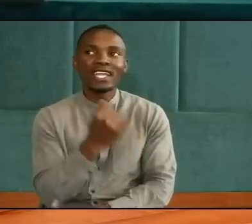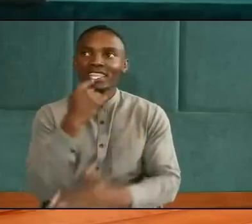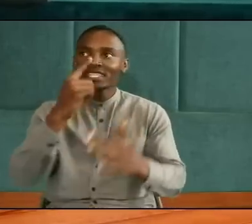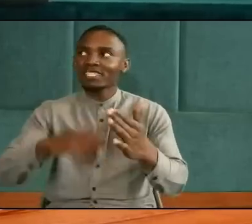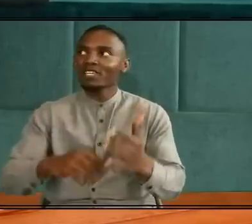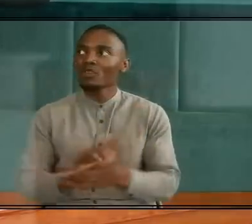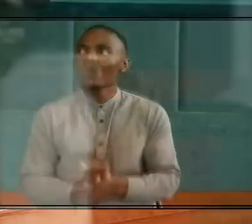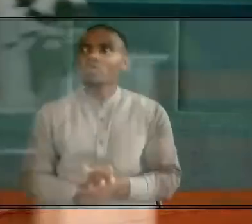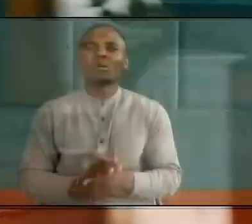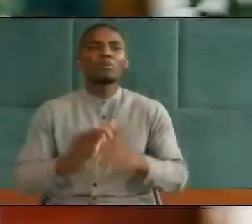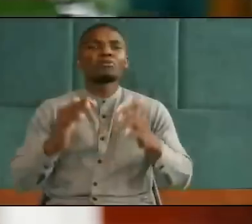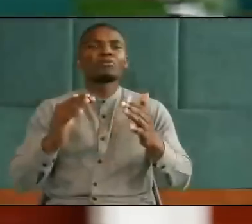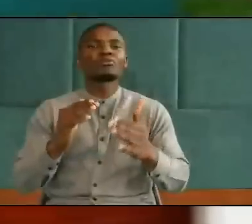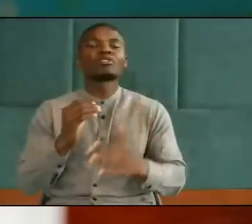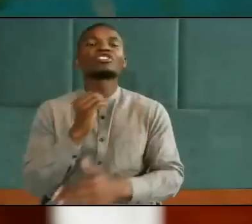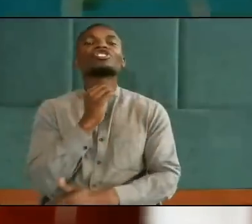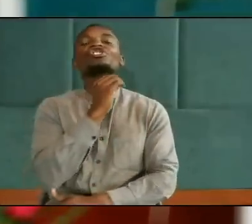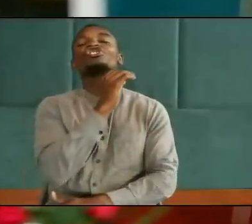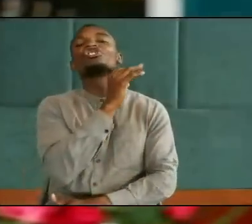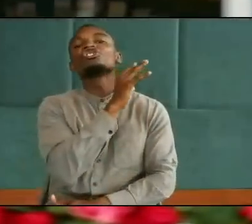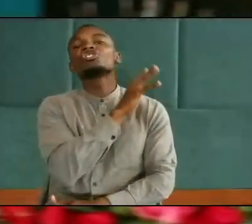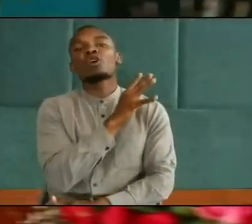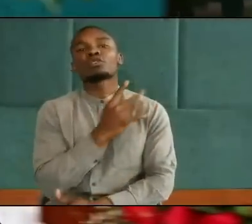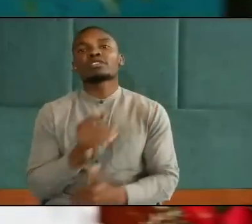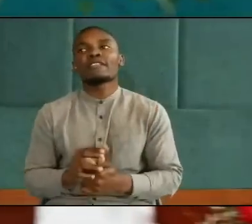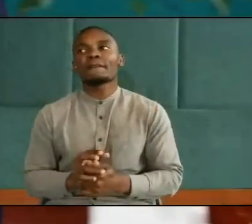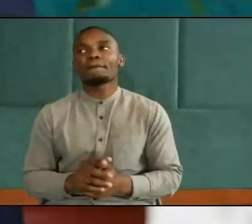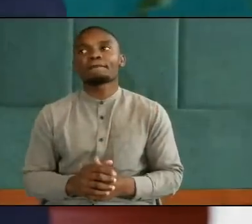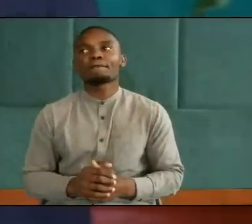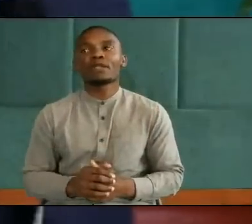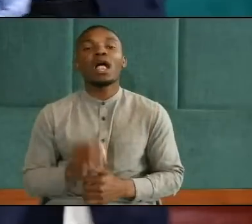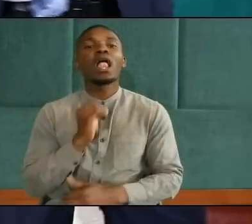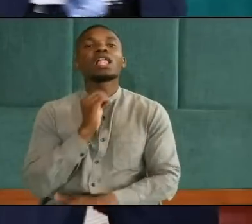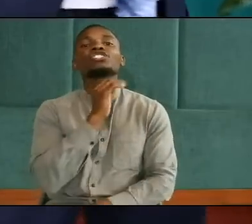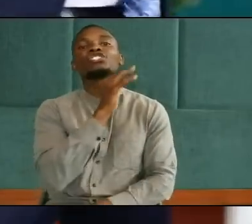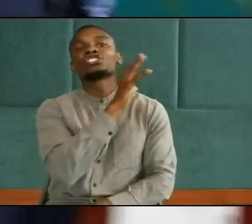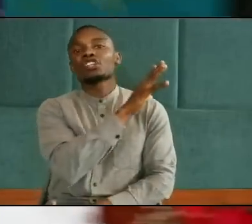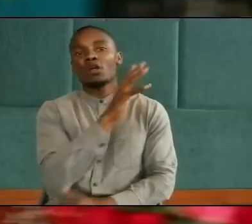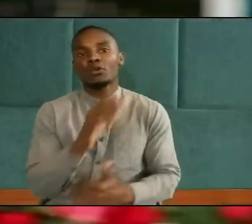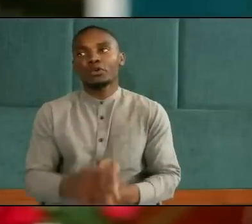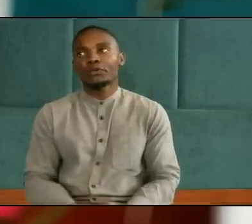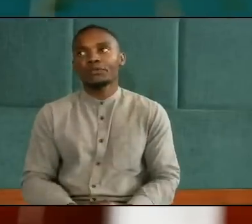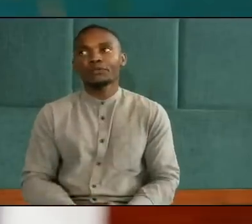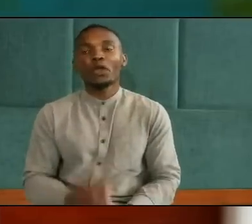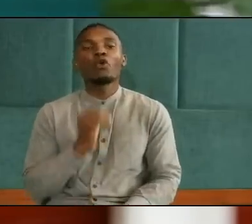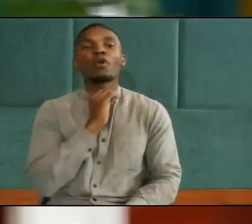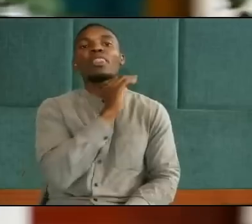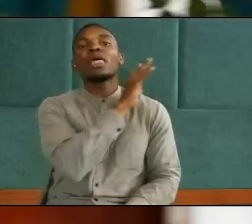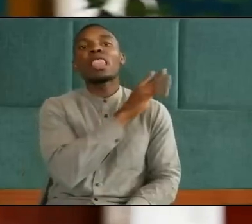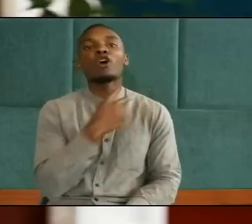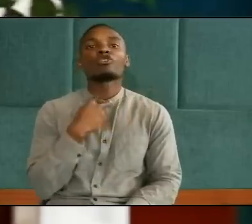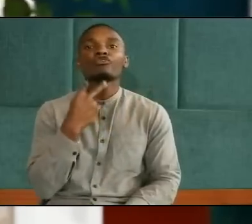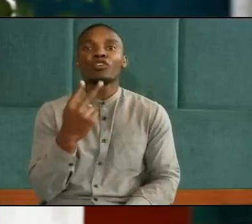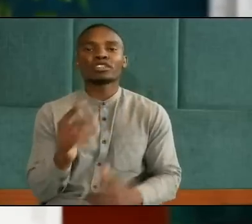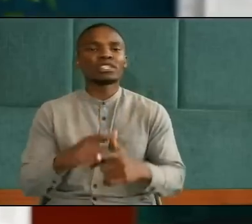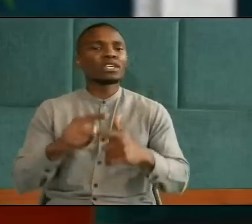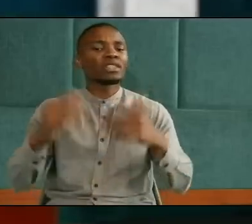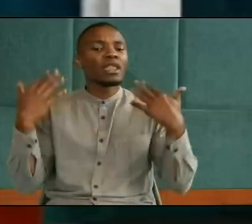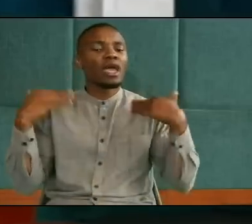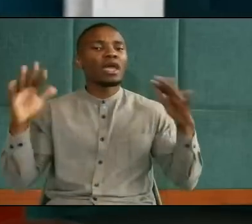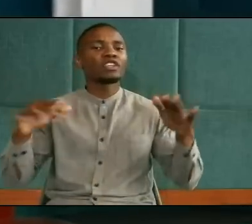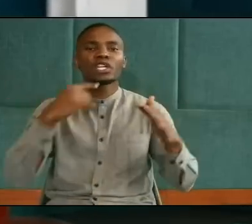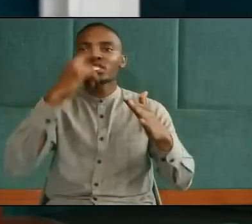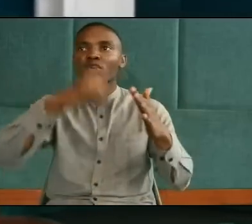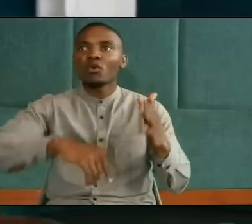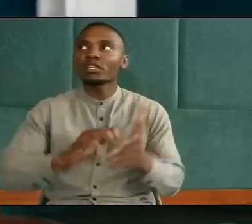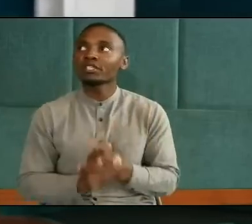megaphone, from which we get the word microphone. Yeah, loud, loud, loud, loud. With a loud voice. And what is the angel saying with a